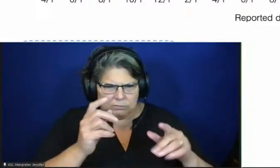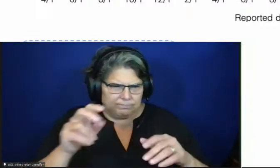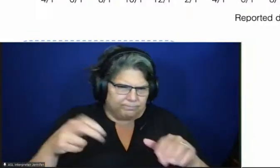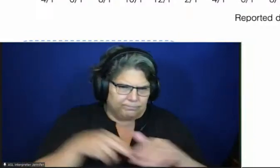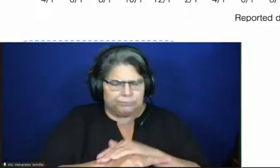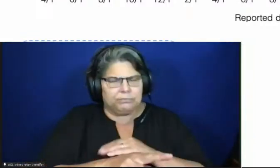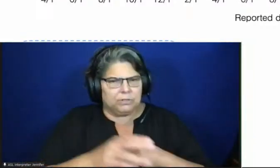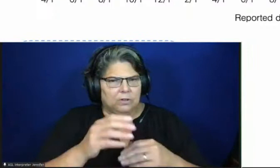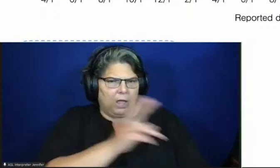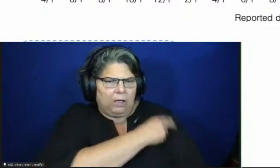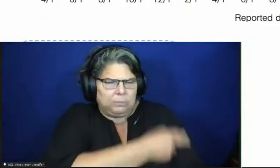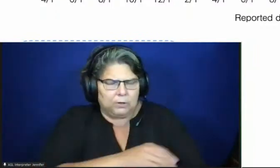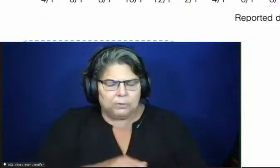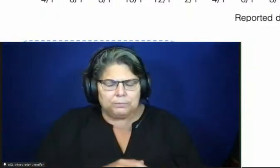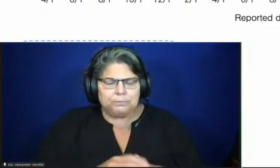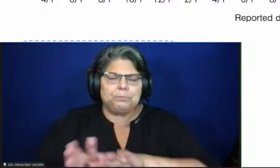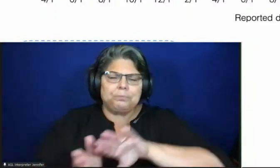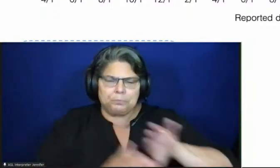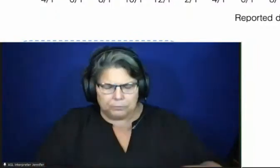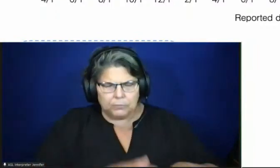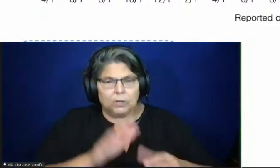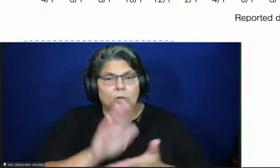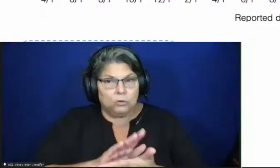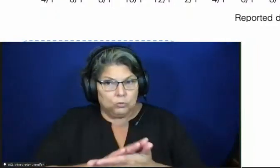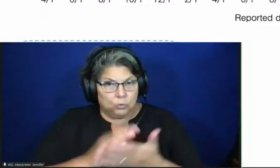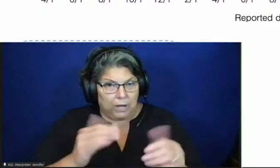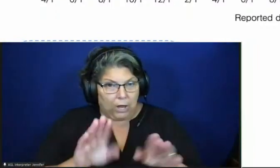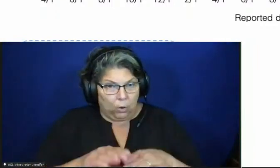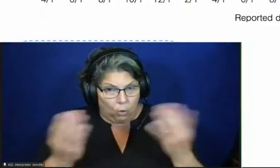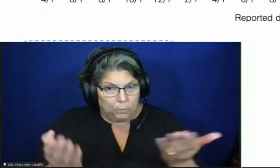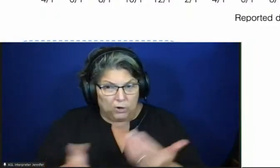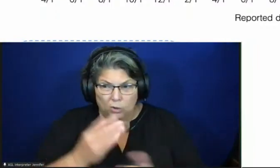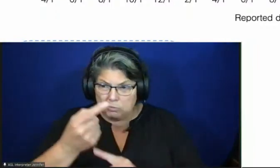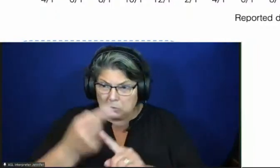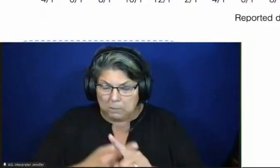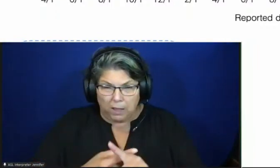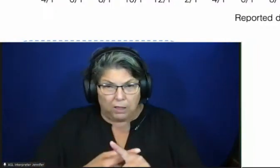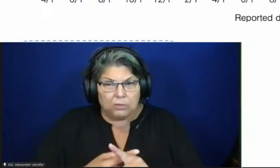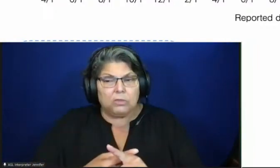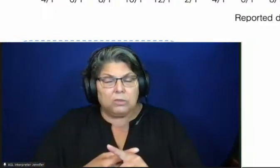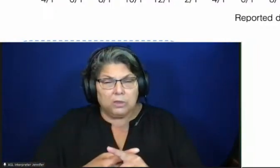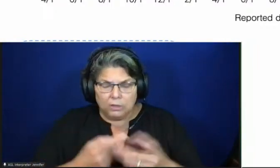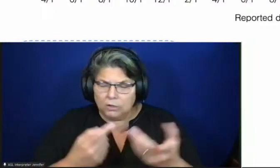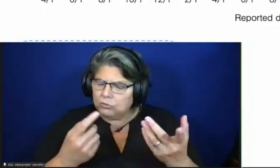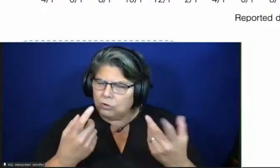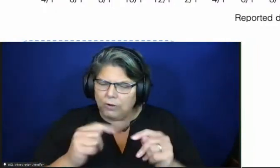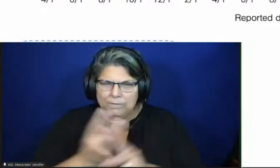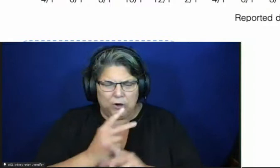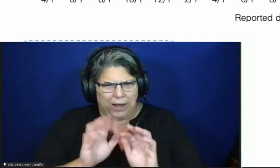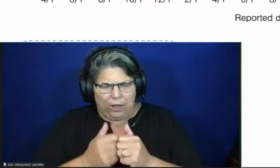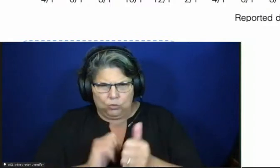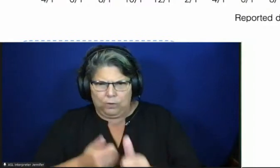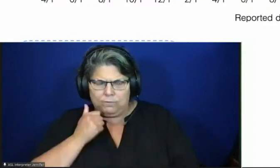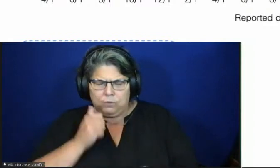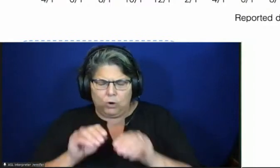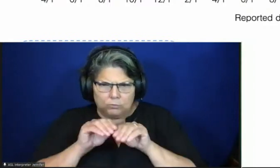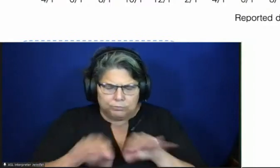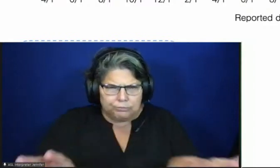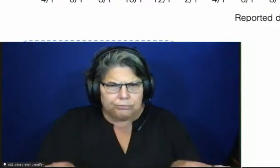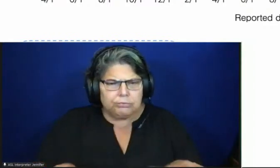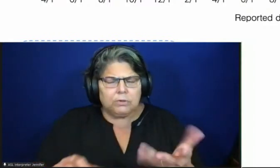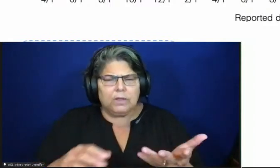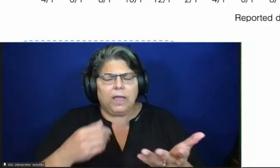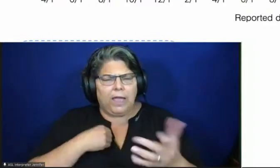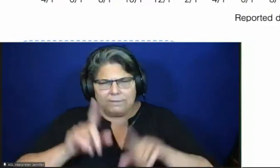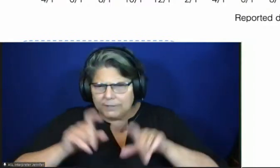almost a month, and there's been a lot of thought on mitigation efforts, including frequent testing and universal masking designed to